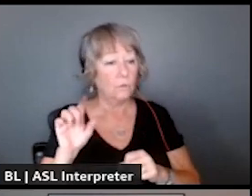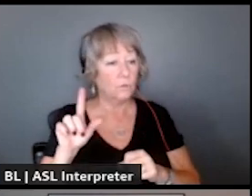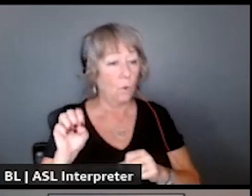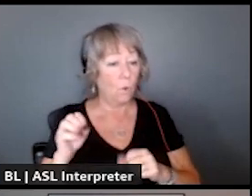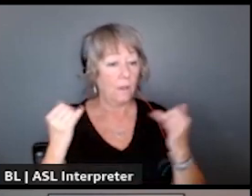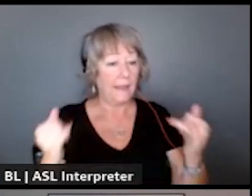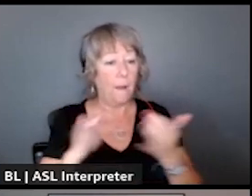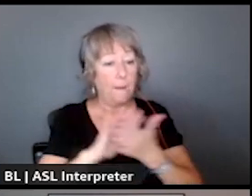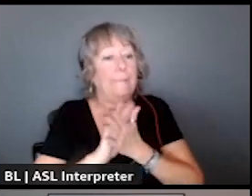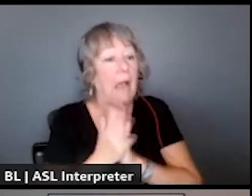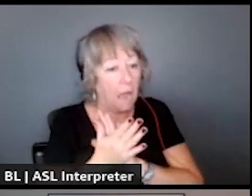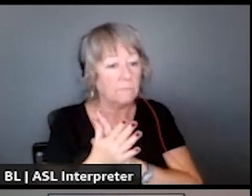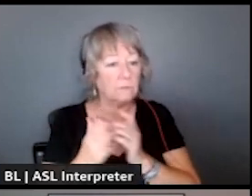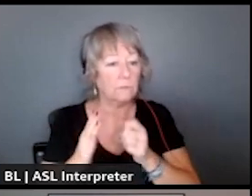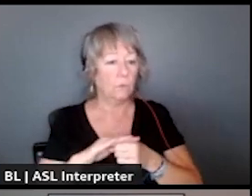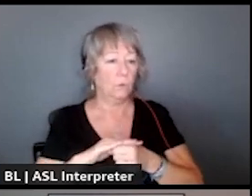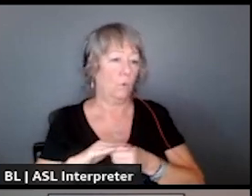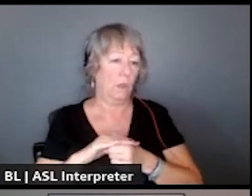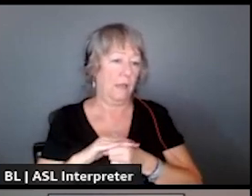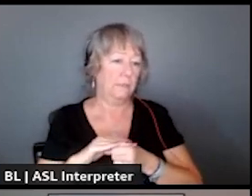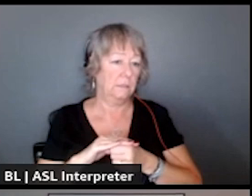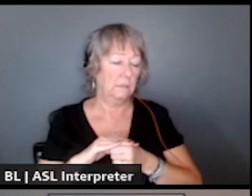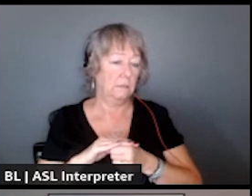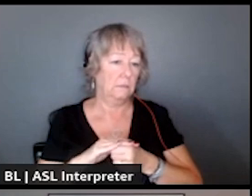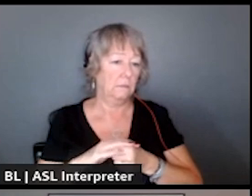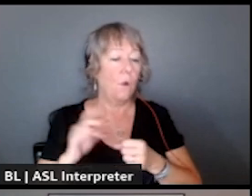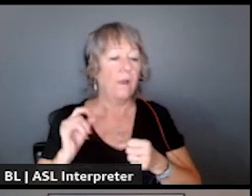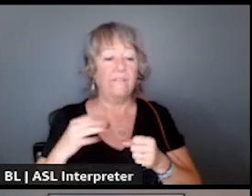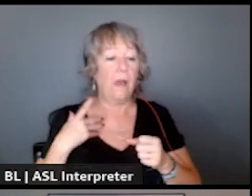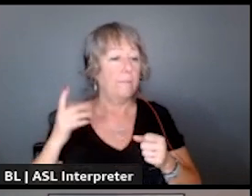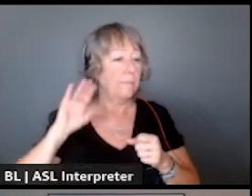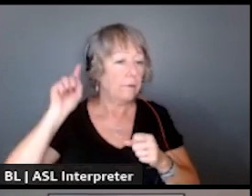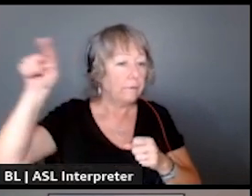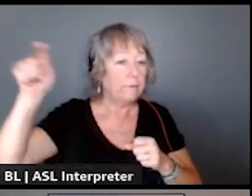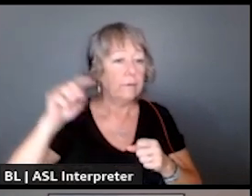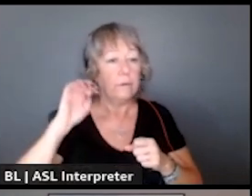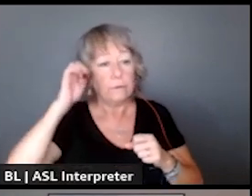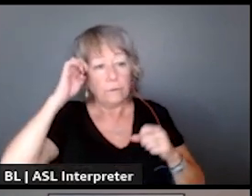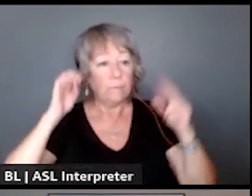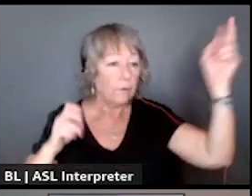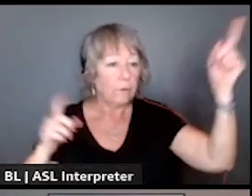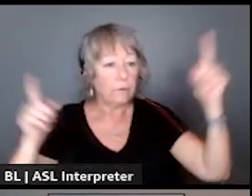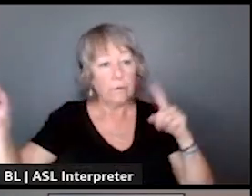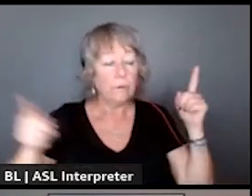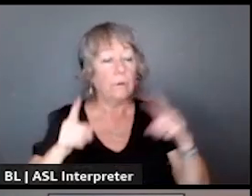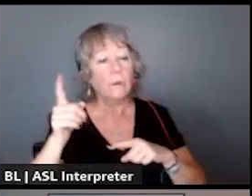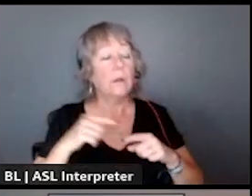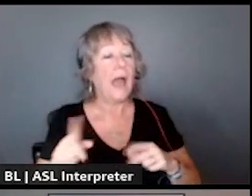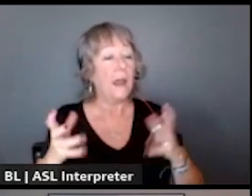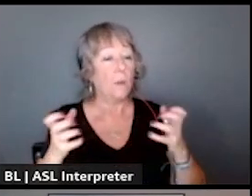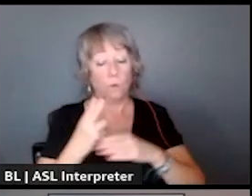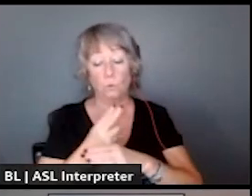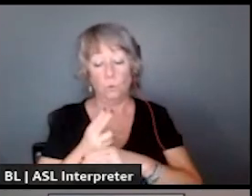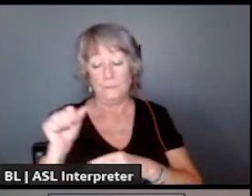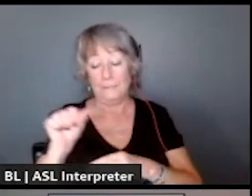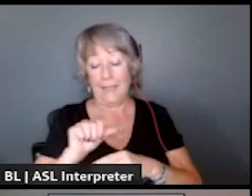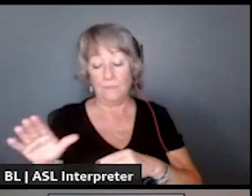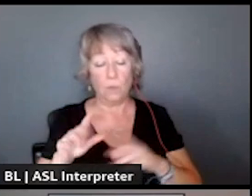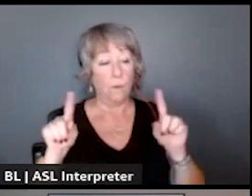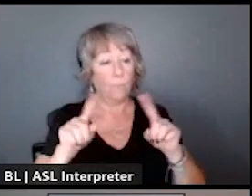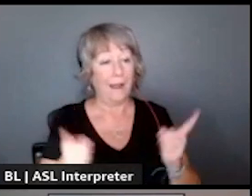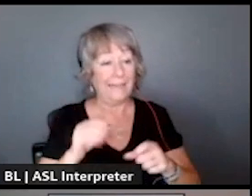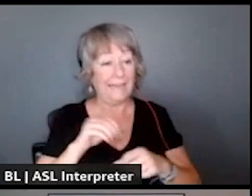lasers. So it's called an ion trap. So like you can access this. This is an actual thing that you can control. You can control what these